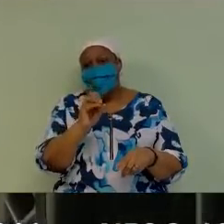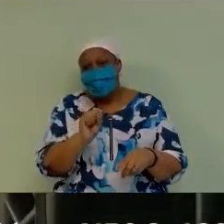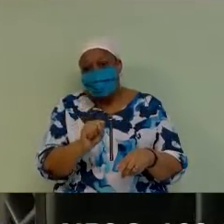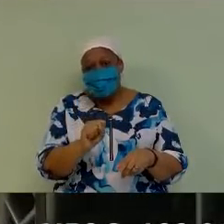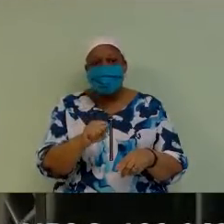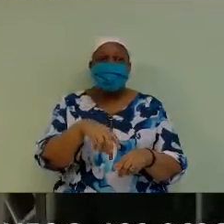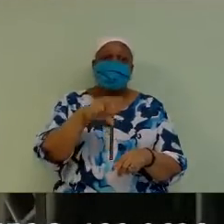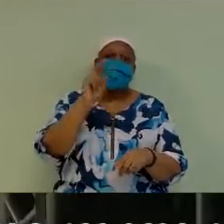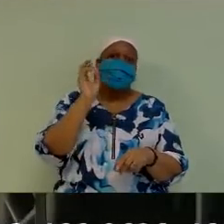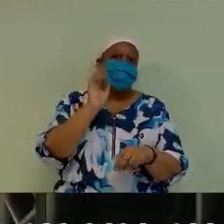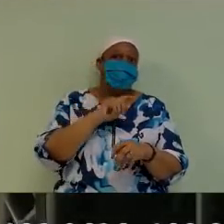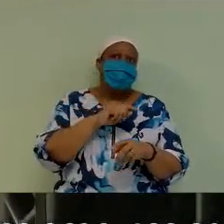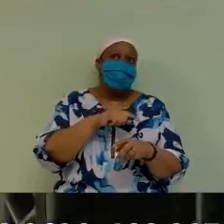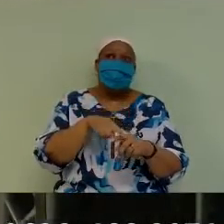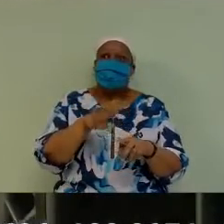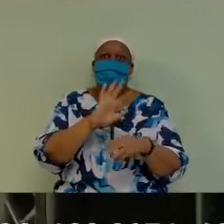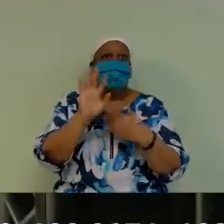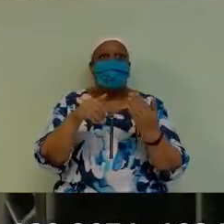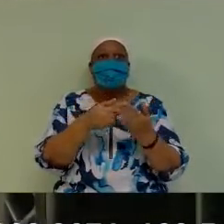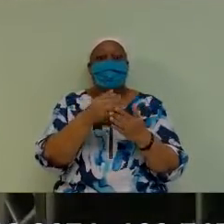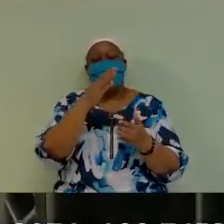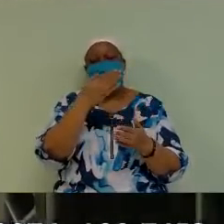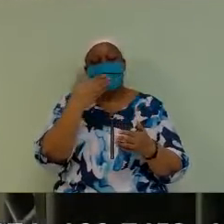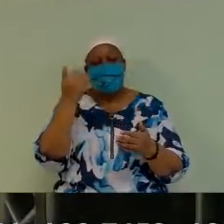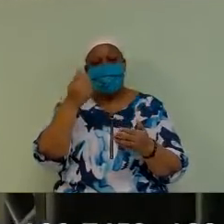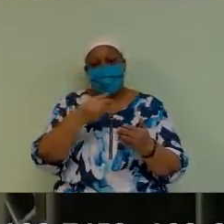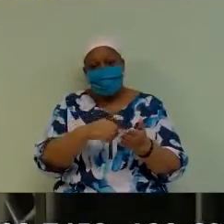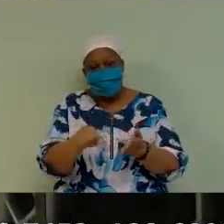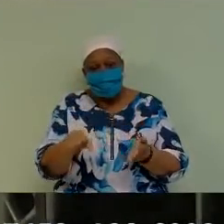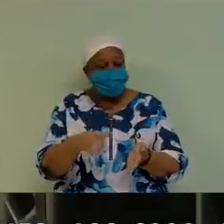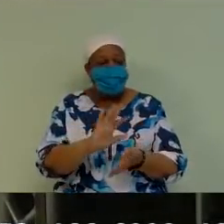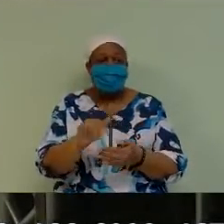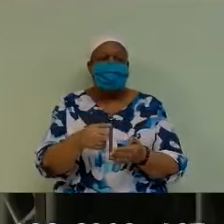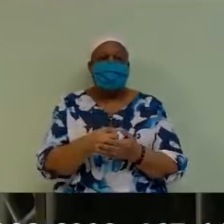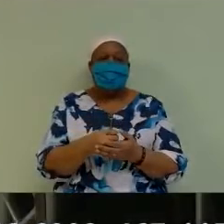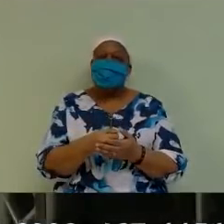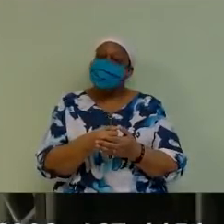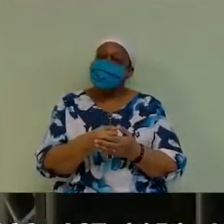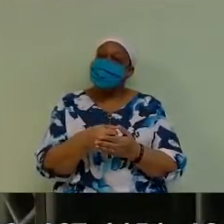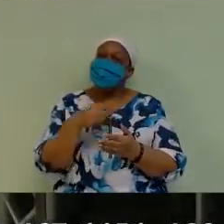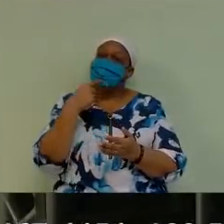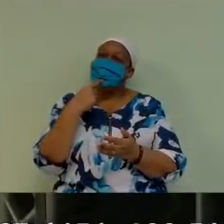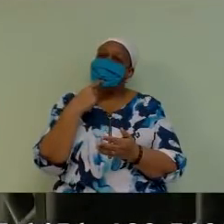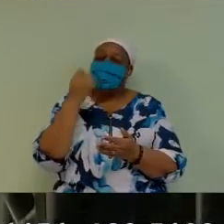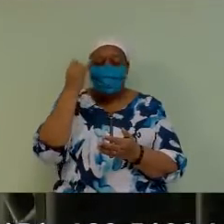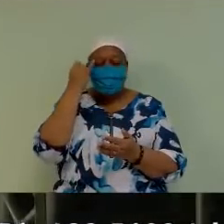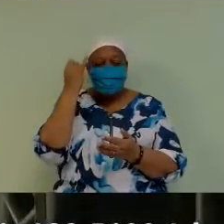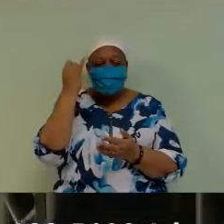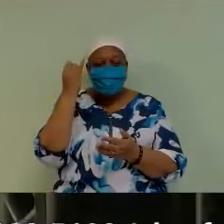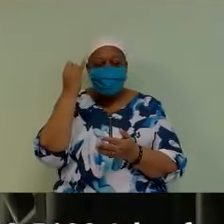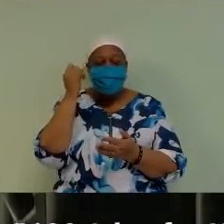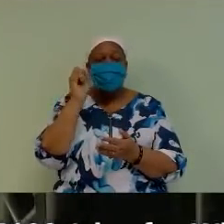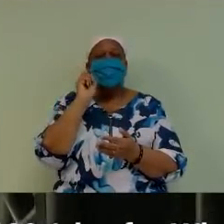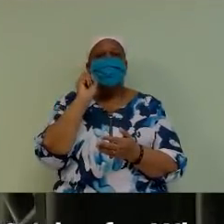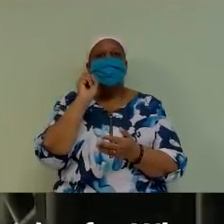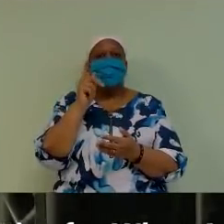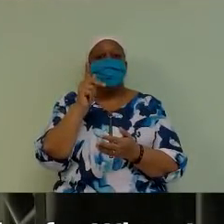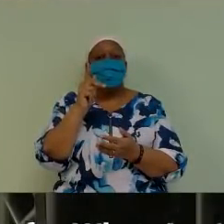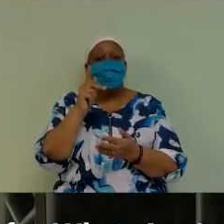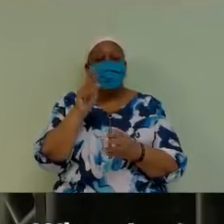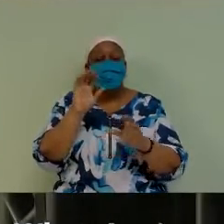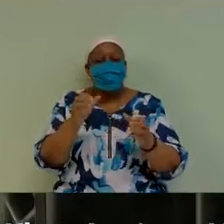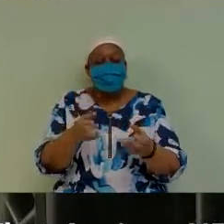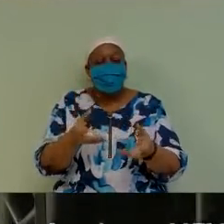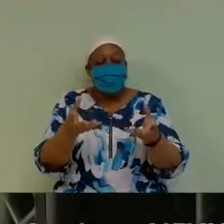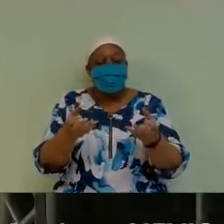others. And so I decided that in order to show my gratitude to these individuals, and by the way, here in St. Kitts, they